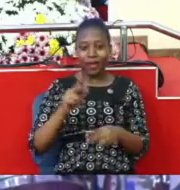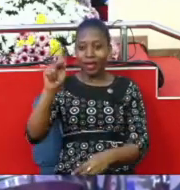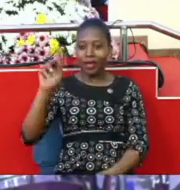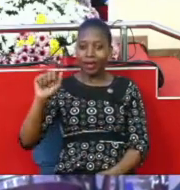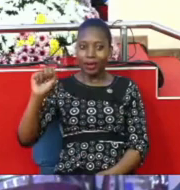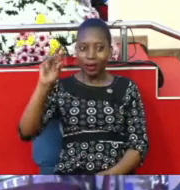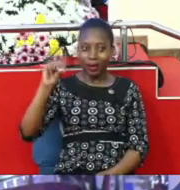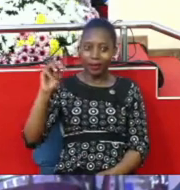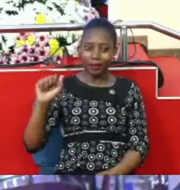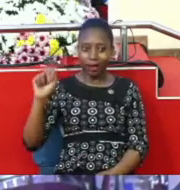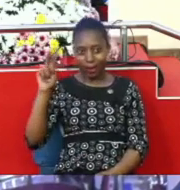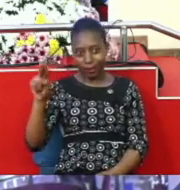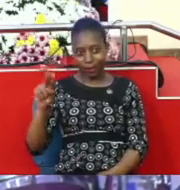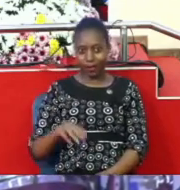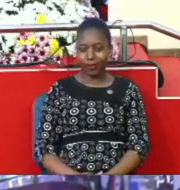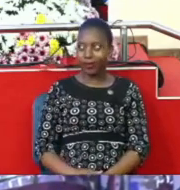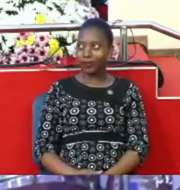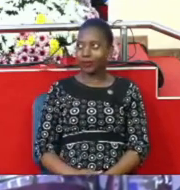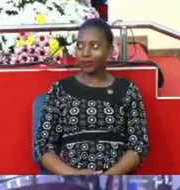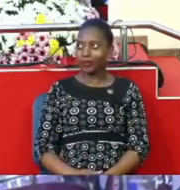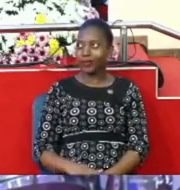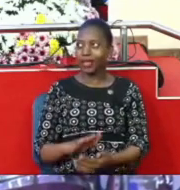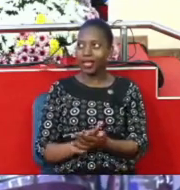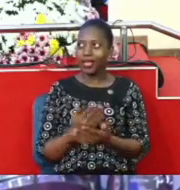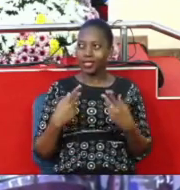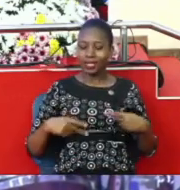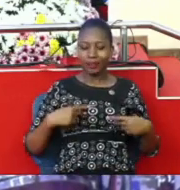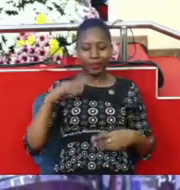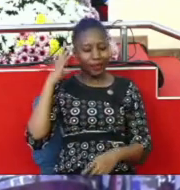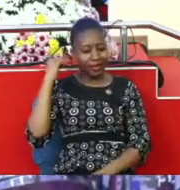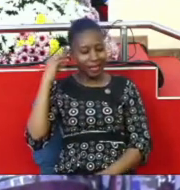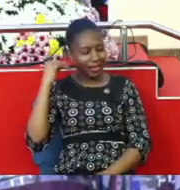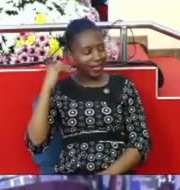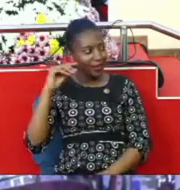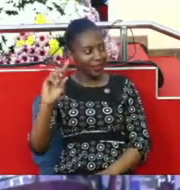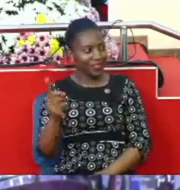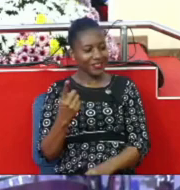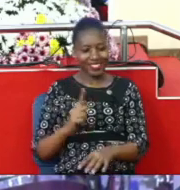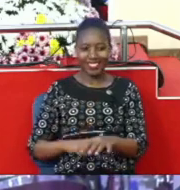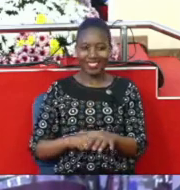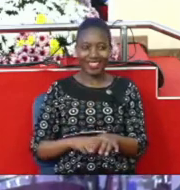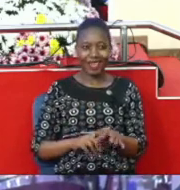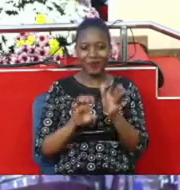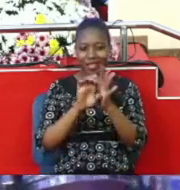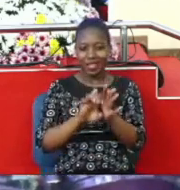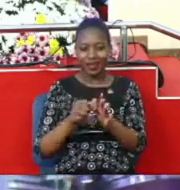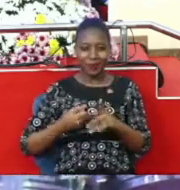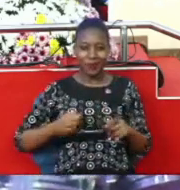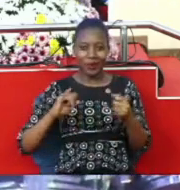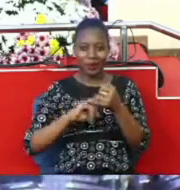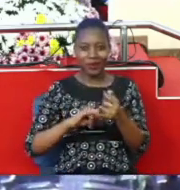Nikitoka Kandara mahali fulani. Now some people are hearing this for the first time like my wife and wengine wanasikia mara ya kwanza kama mke wake.